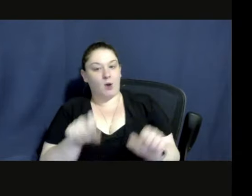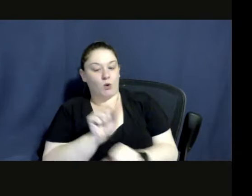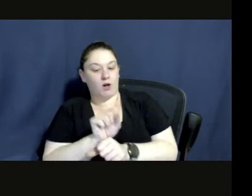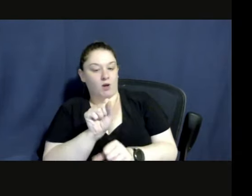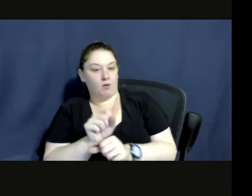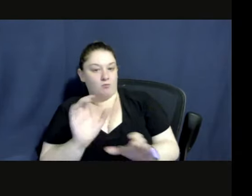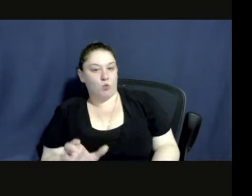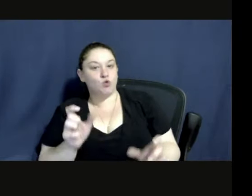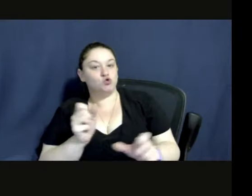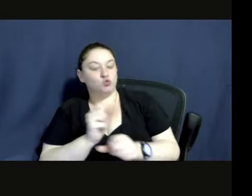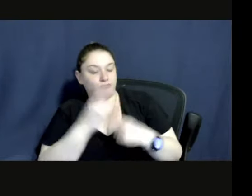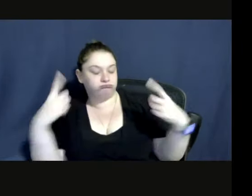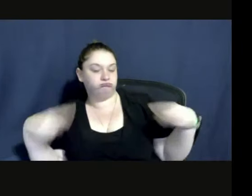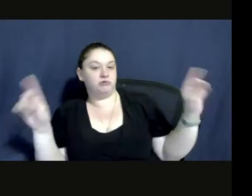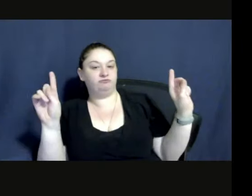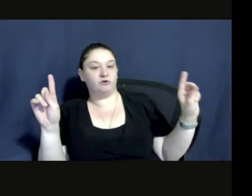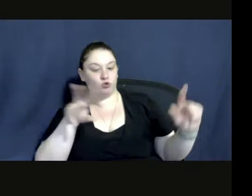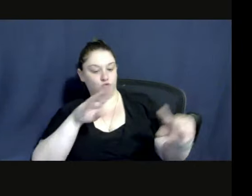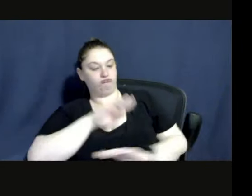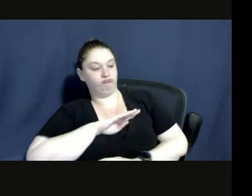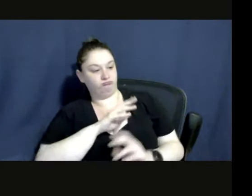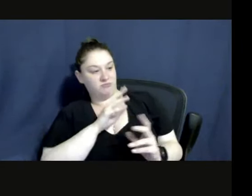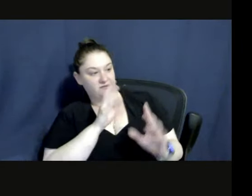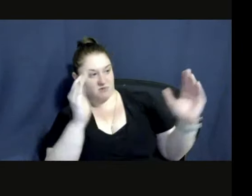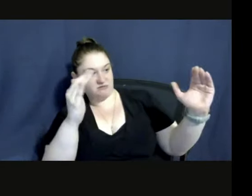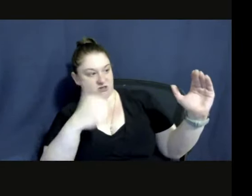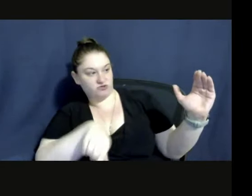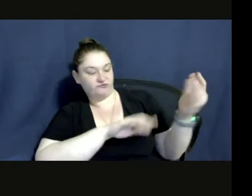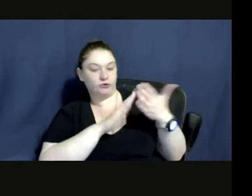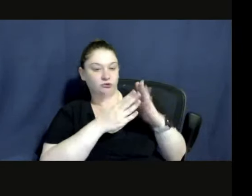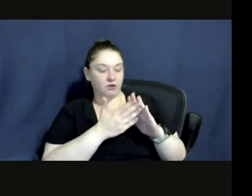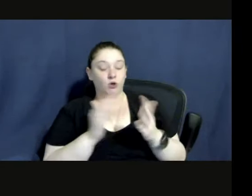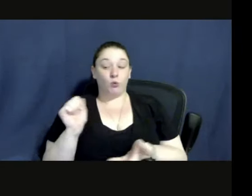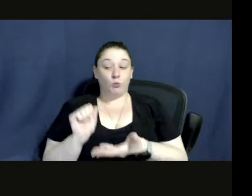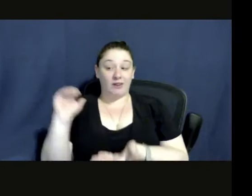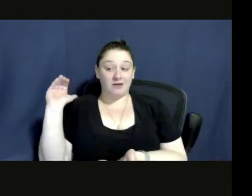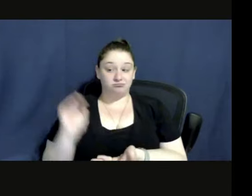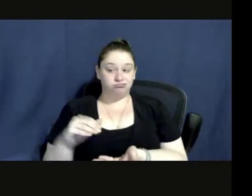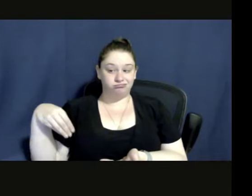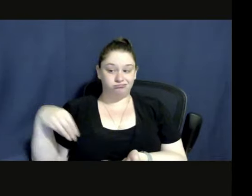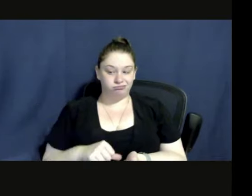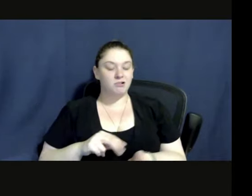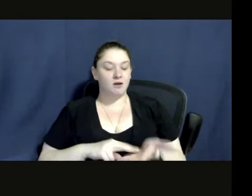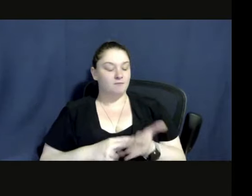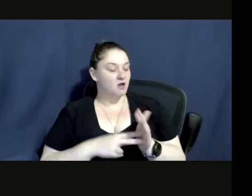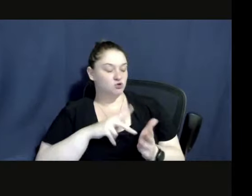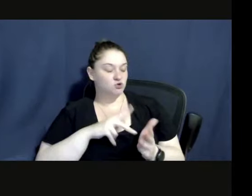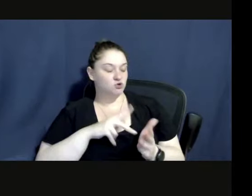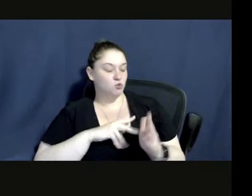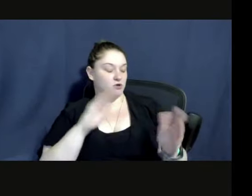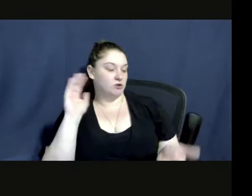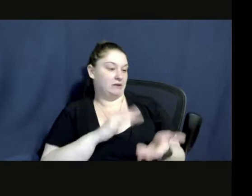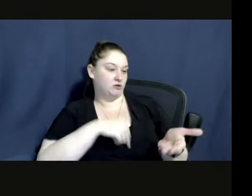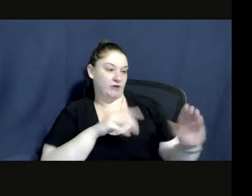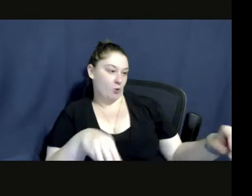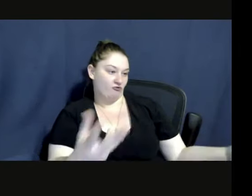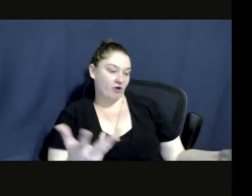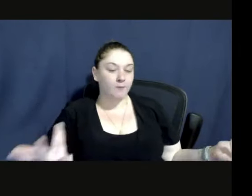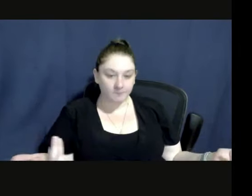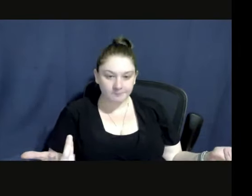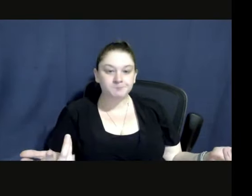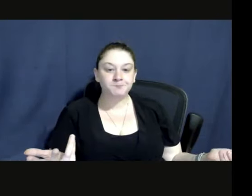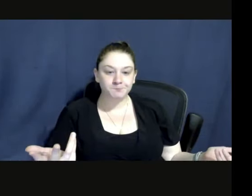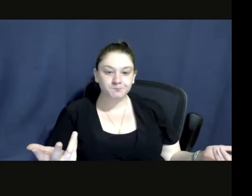reasonable expectations of our community. And of course, with less revenue, we will not be able to provide the same level of service. This